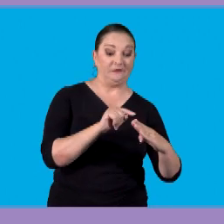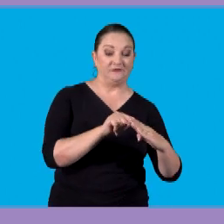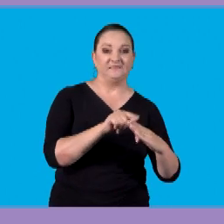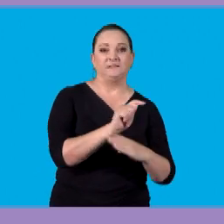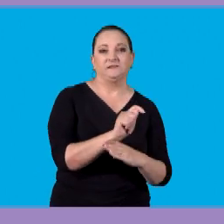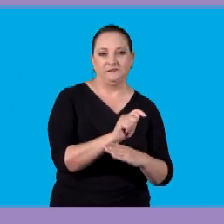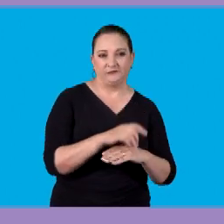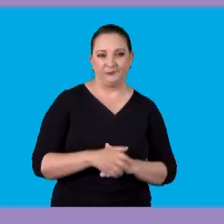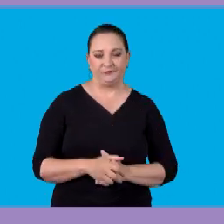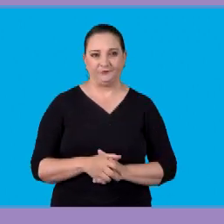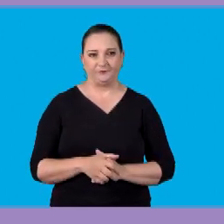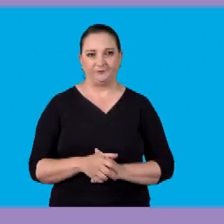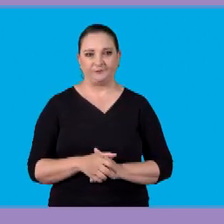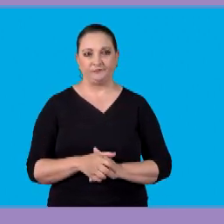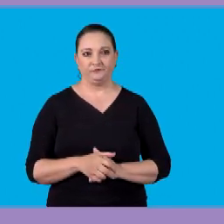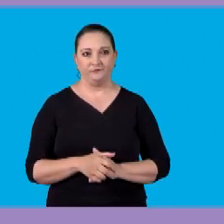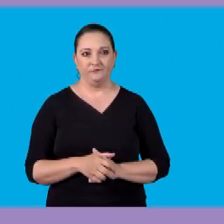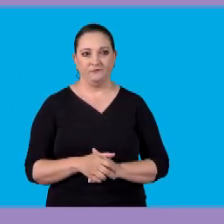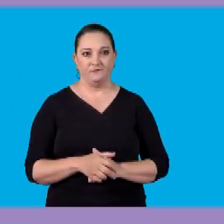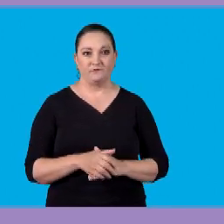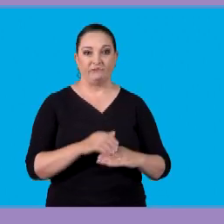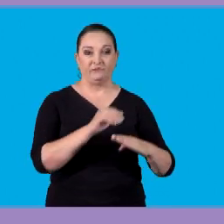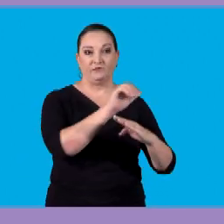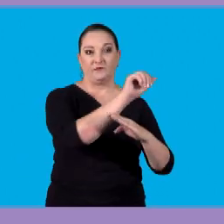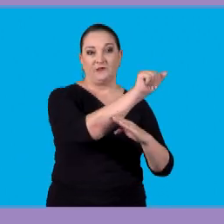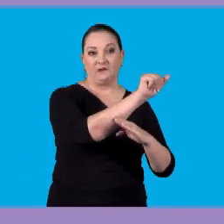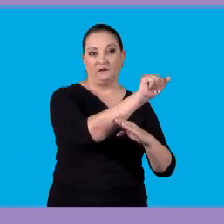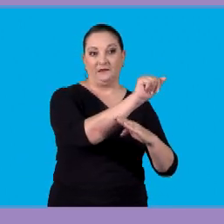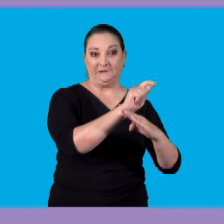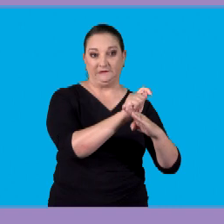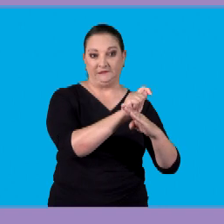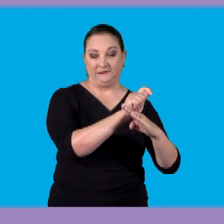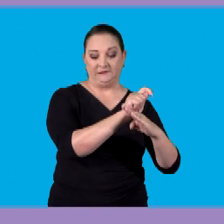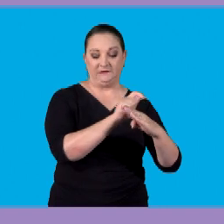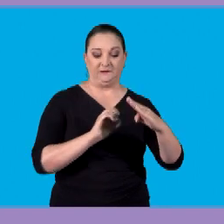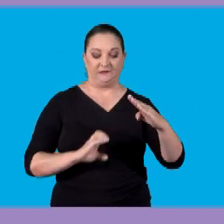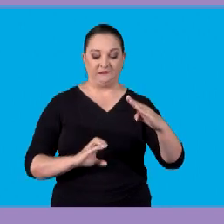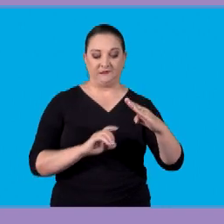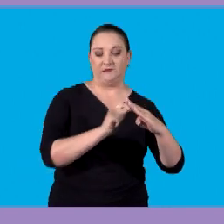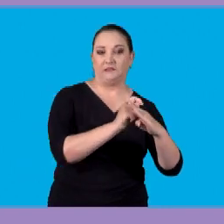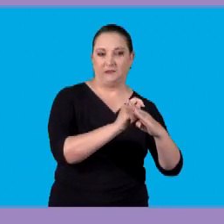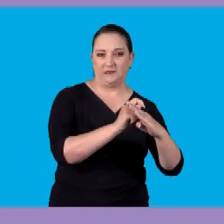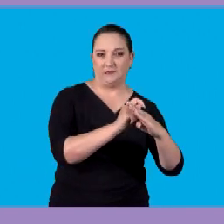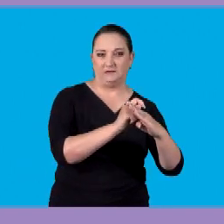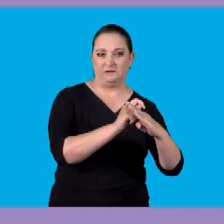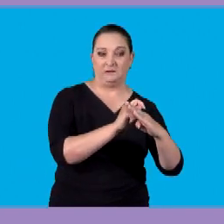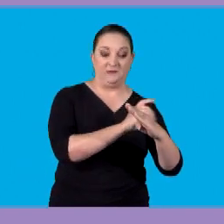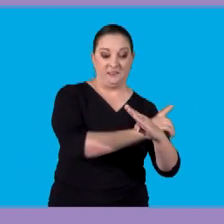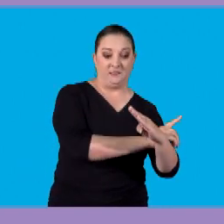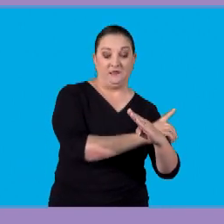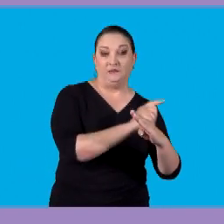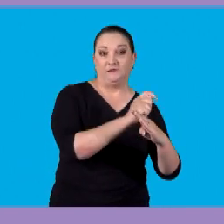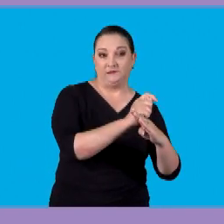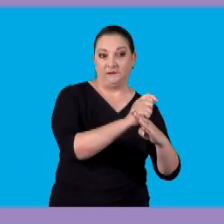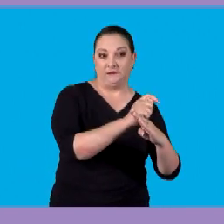T. So what does this mean? It means that AT is equals to CT. It also